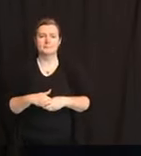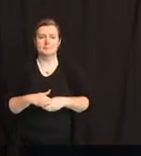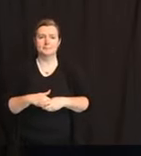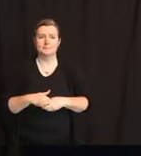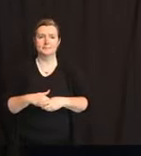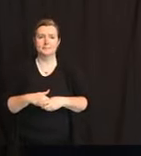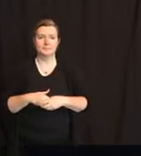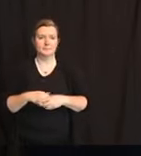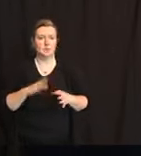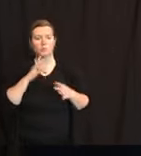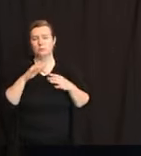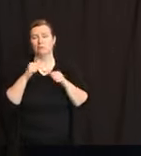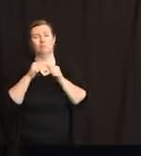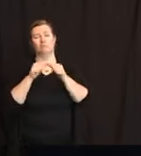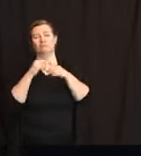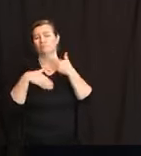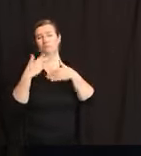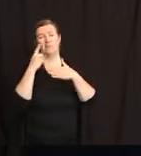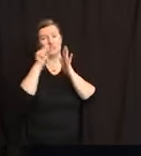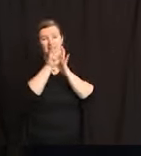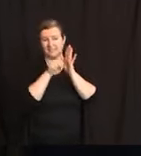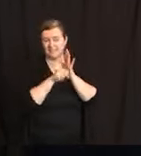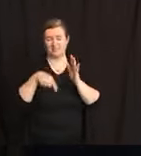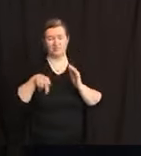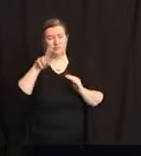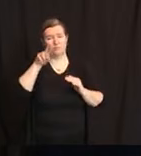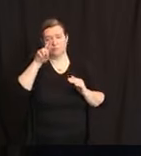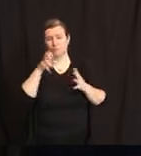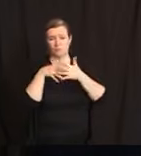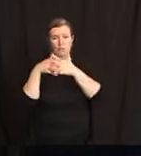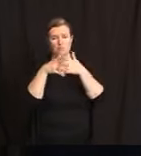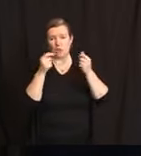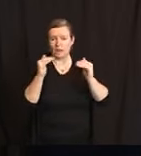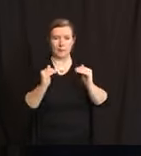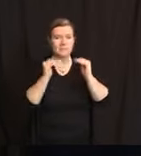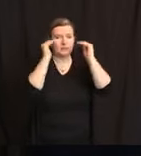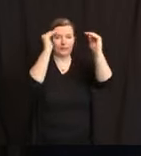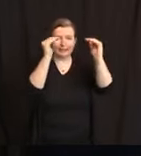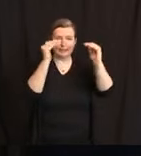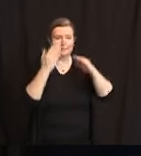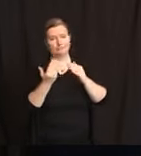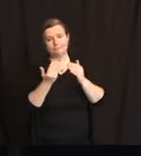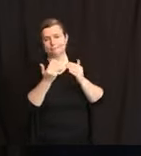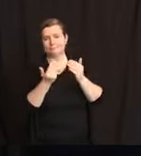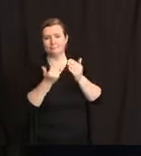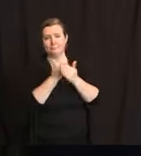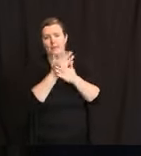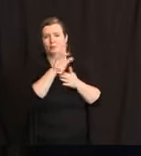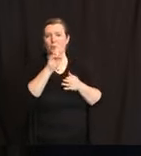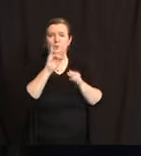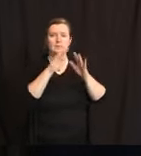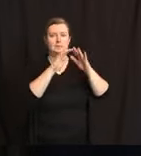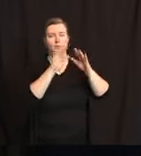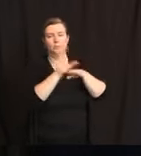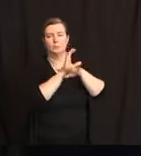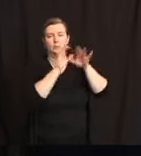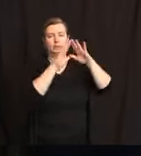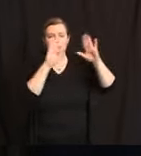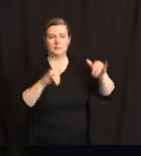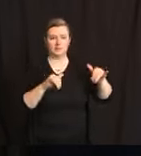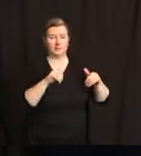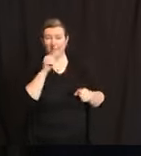effort by every single state in the country to upgrade and modernize their UI systems. And clearly it's not fast enough. Clearly